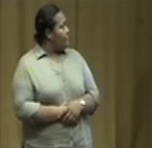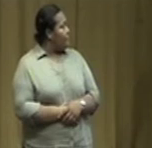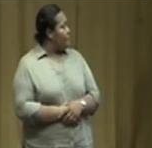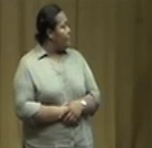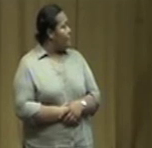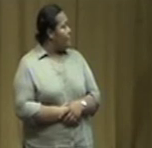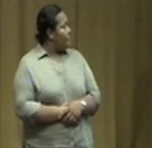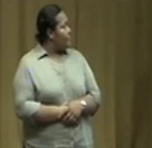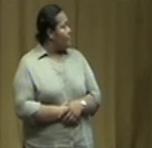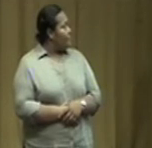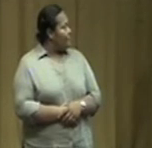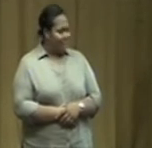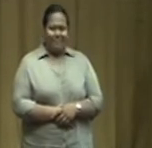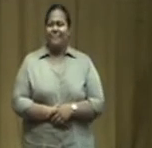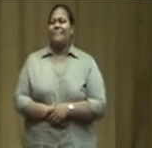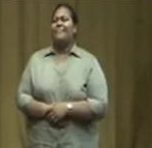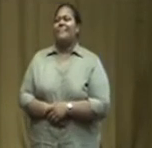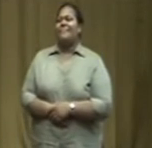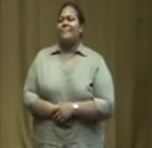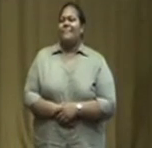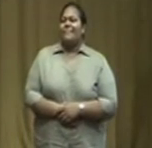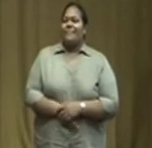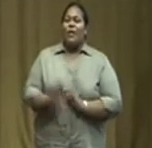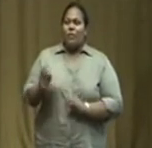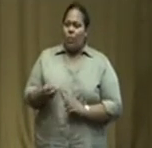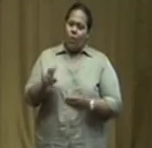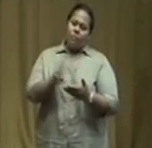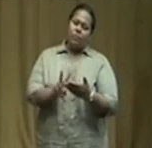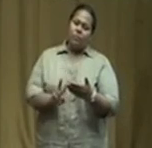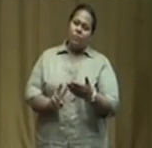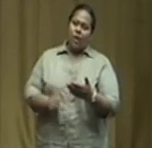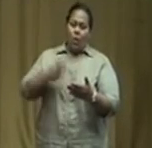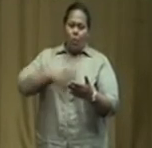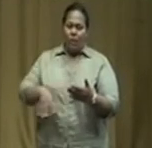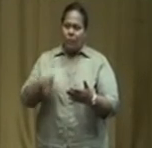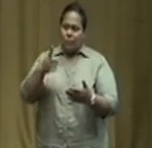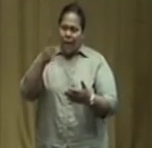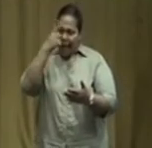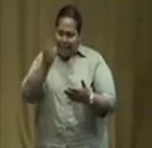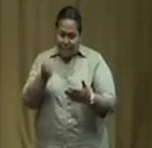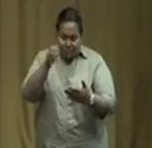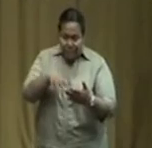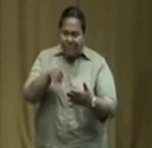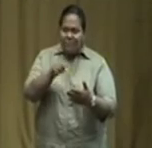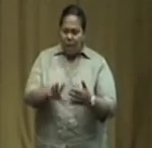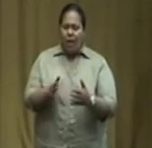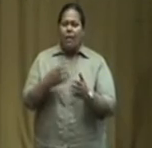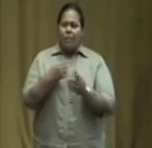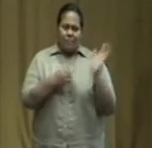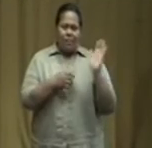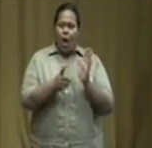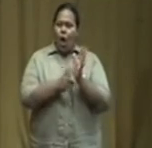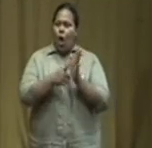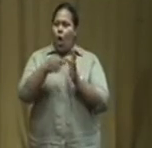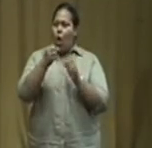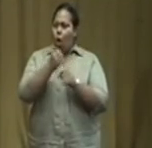Oh, I made it. So basically, one of the commenting engines we've got, this is a piece of open source software. It's a micro commenting